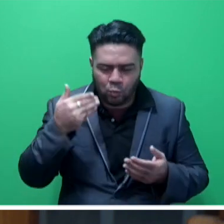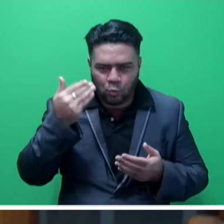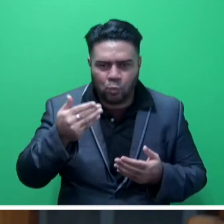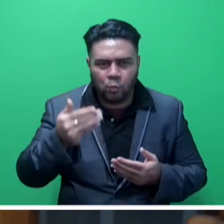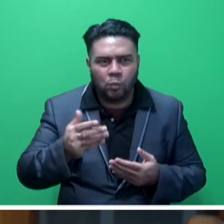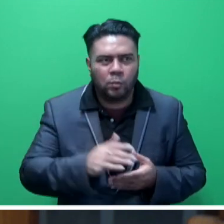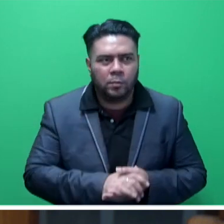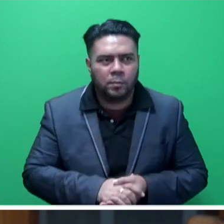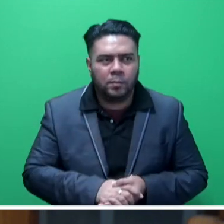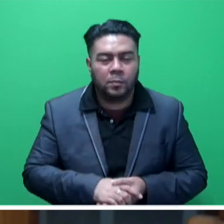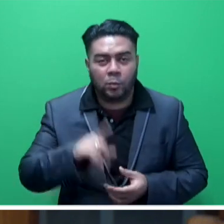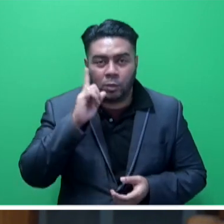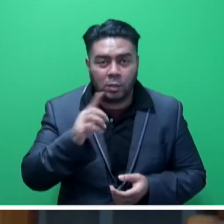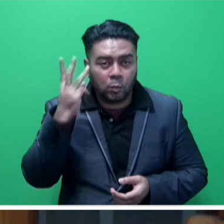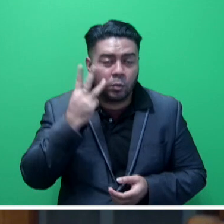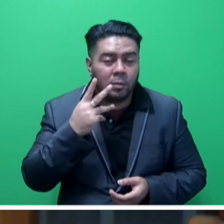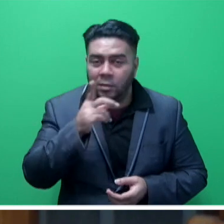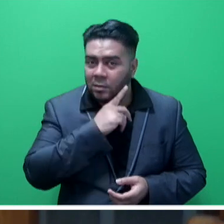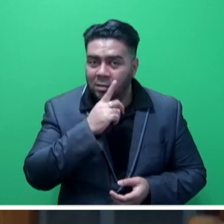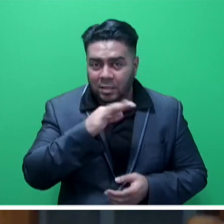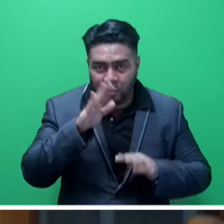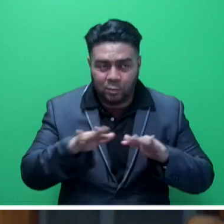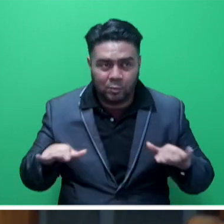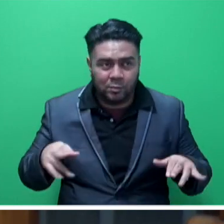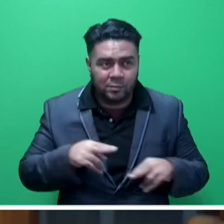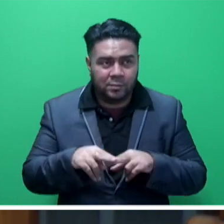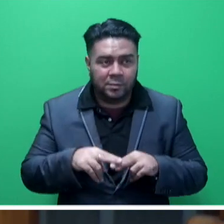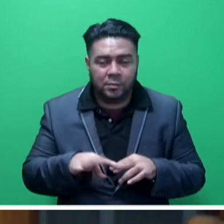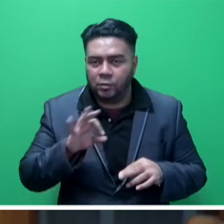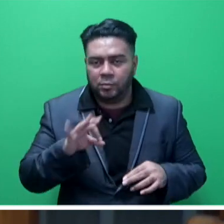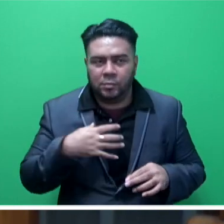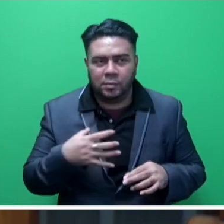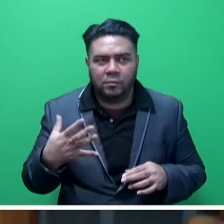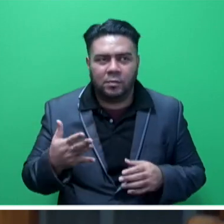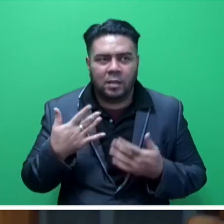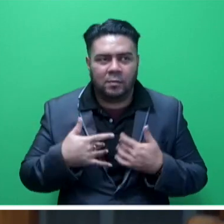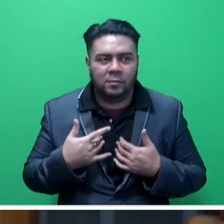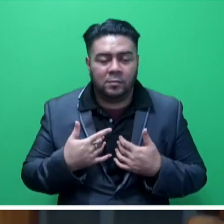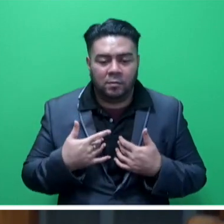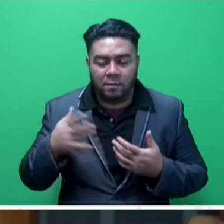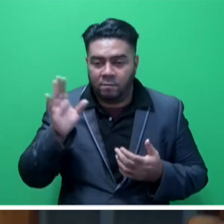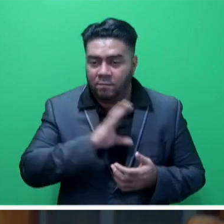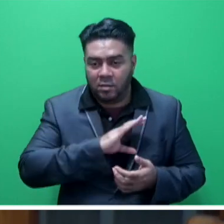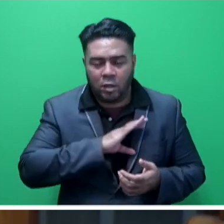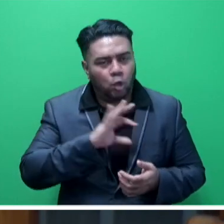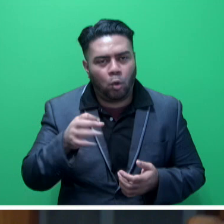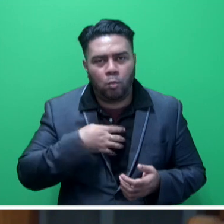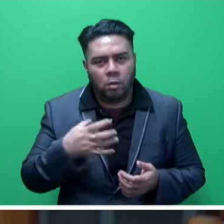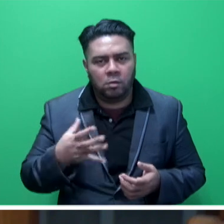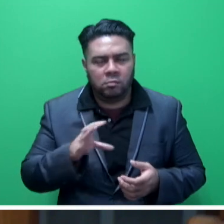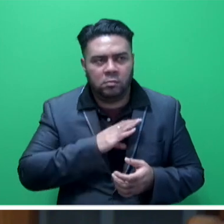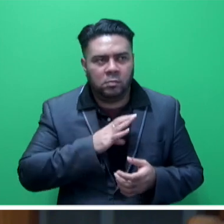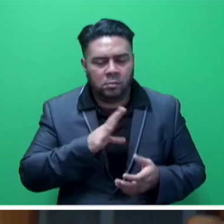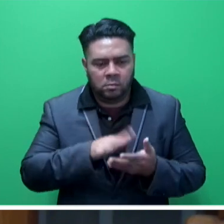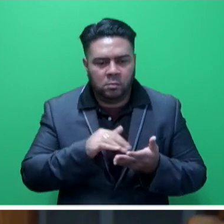we'll see women and girls and children in Fiji no longer living lives of terror and fear and no longer subject to control